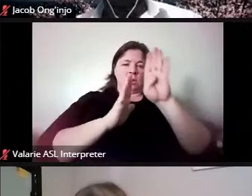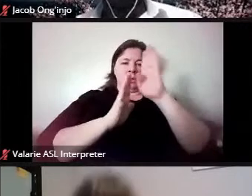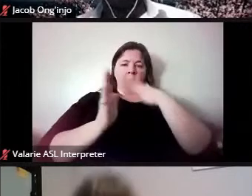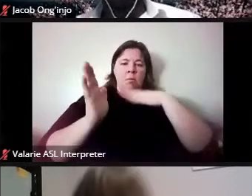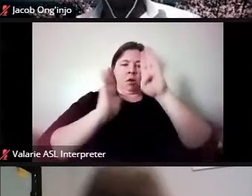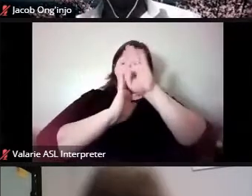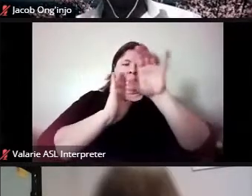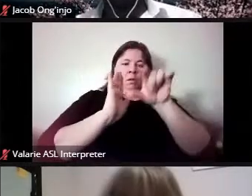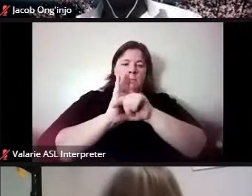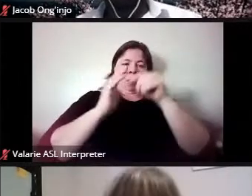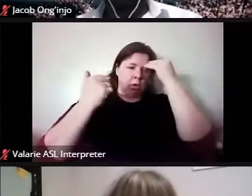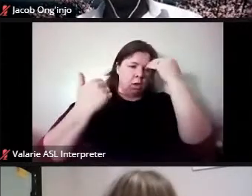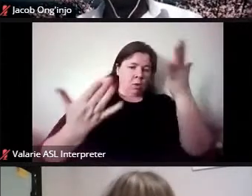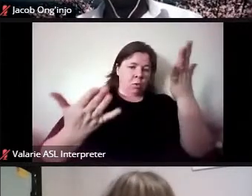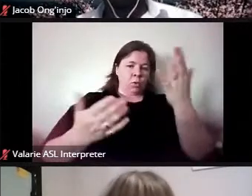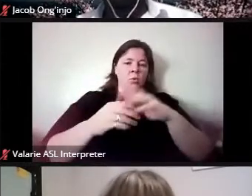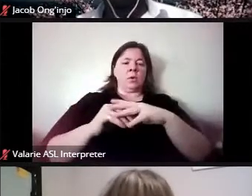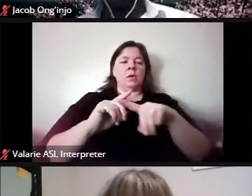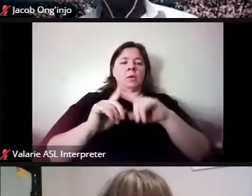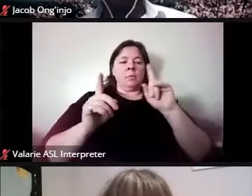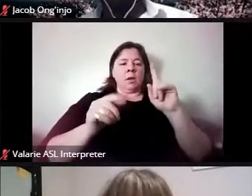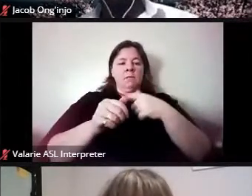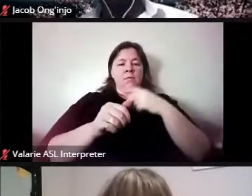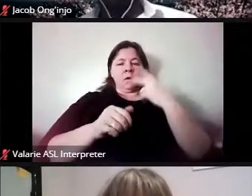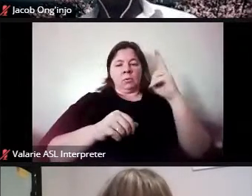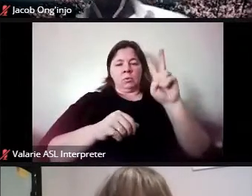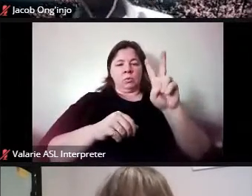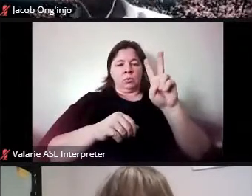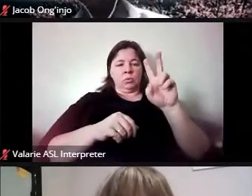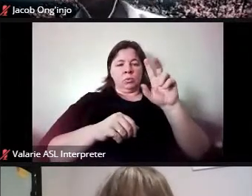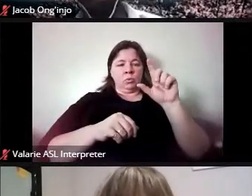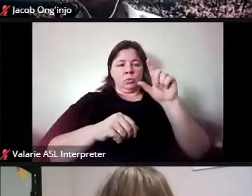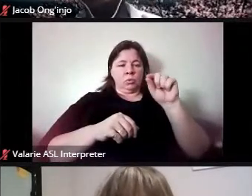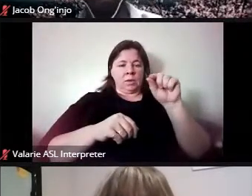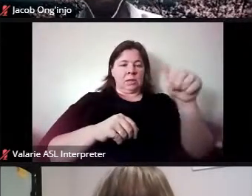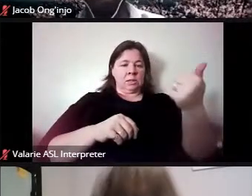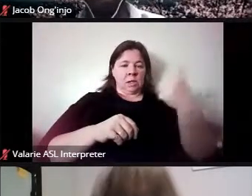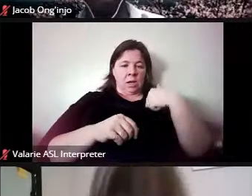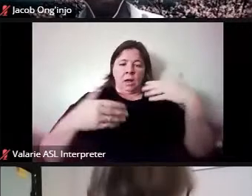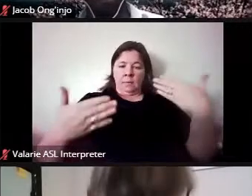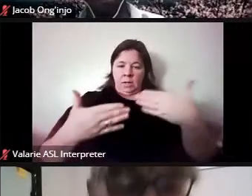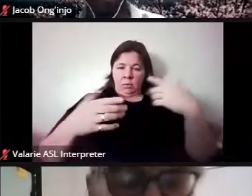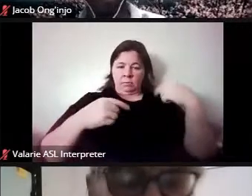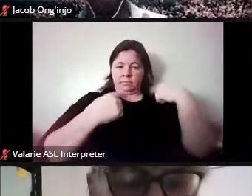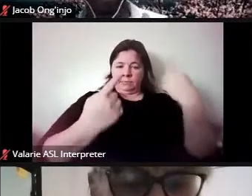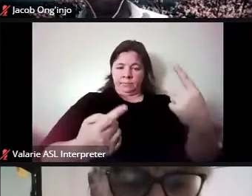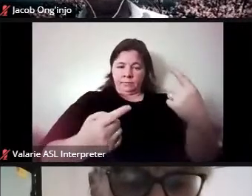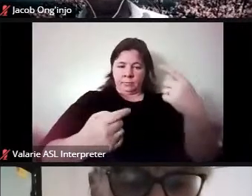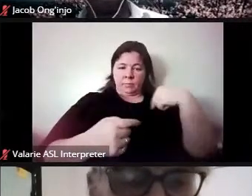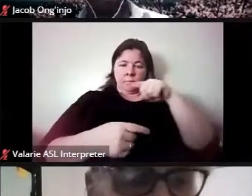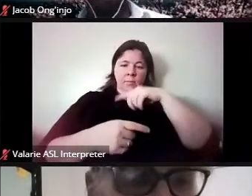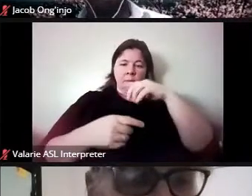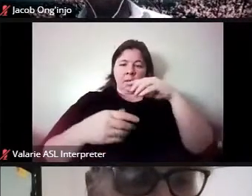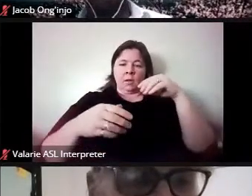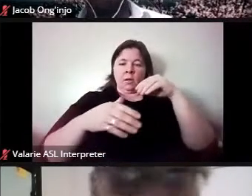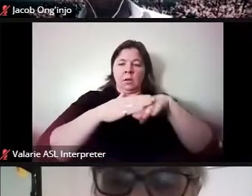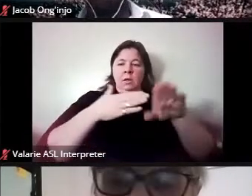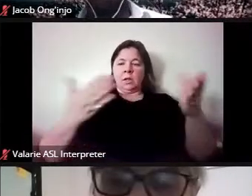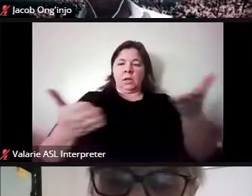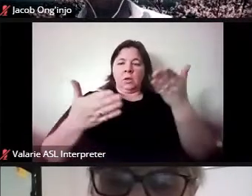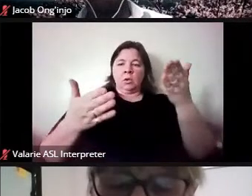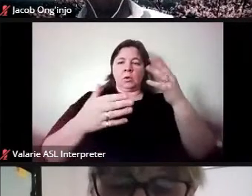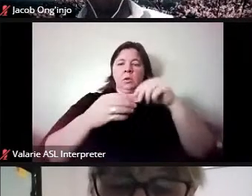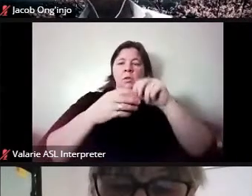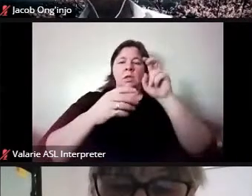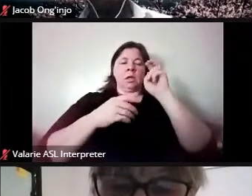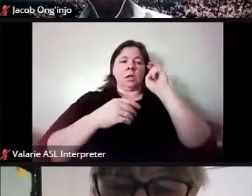I don't know. And yeah, from 2010, I'm here. So we are into